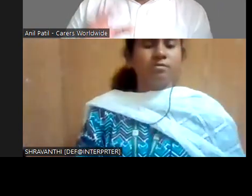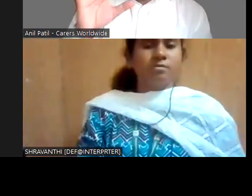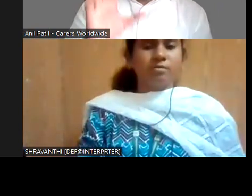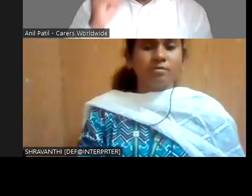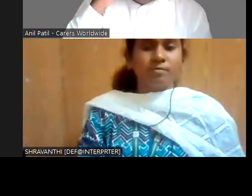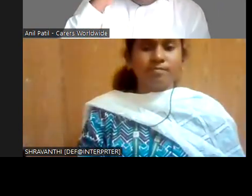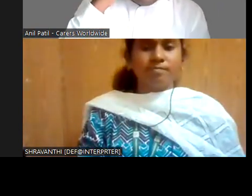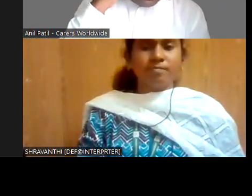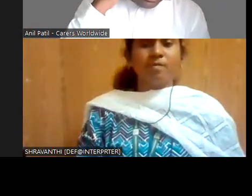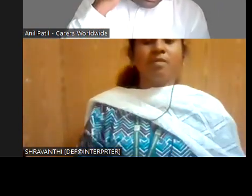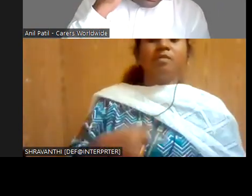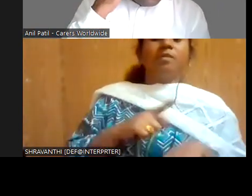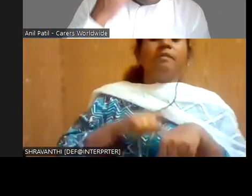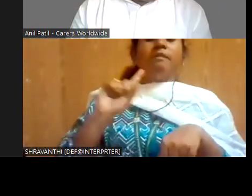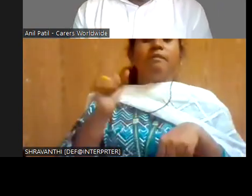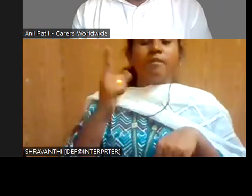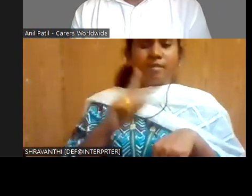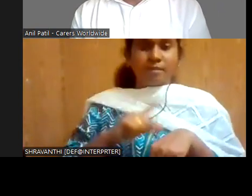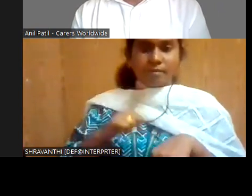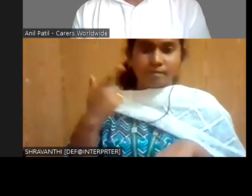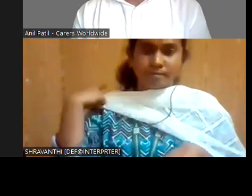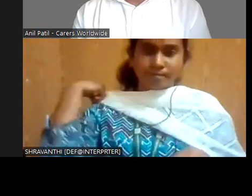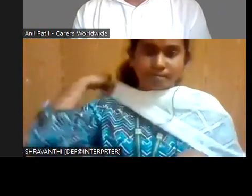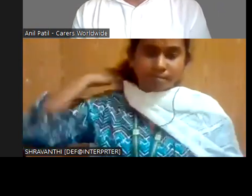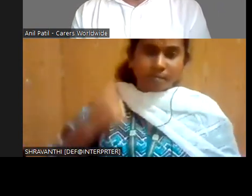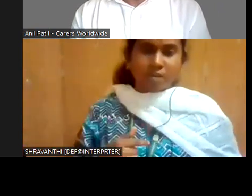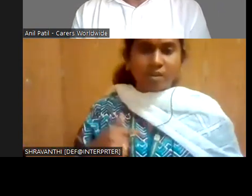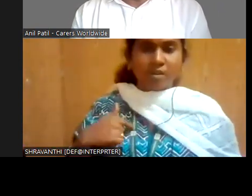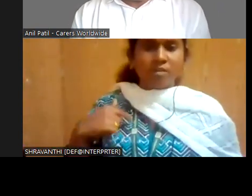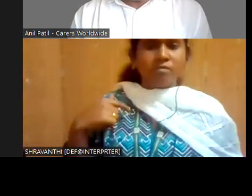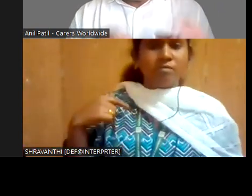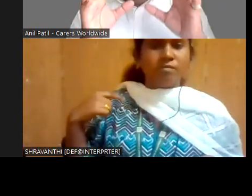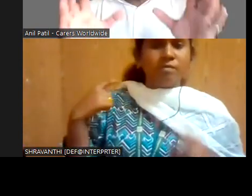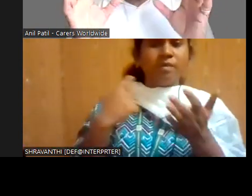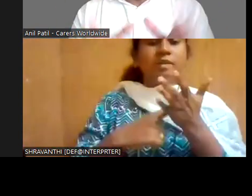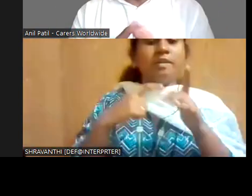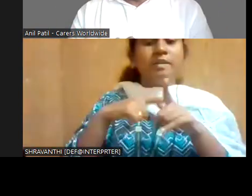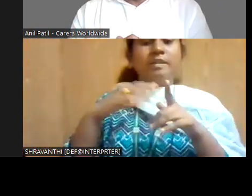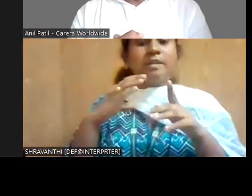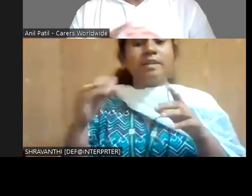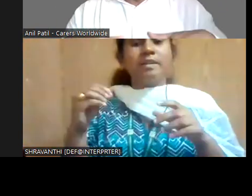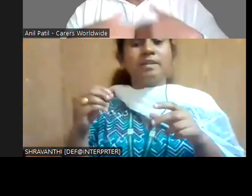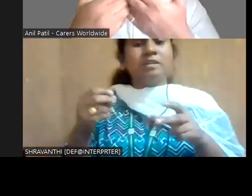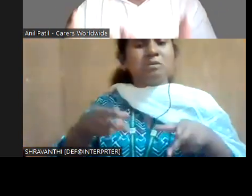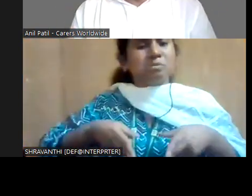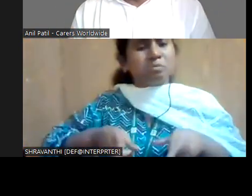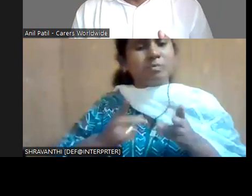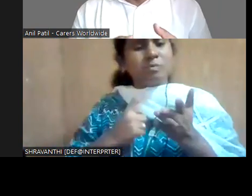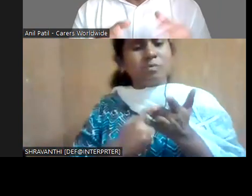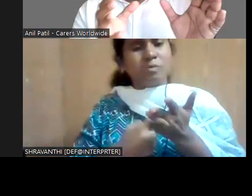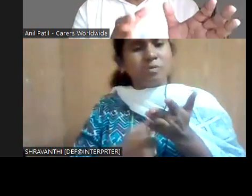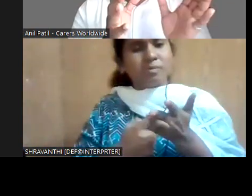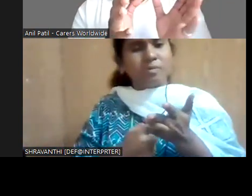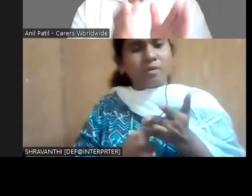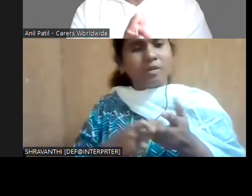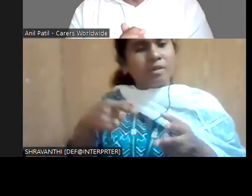So for the first time, we recognize that carers play a critical role in terms of care for